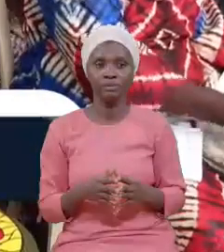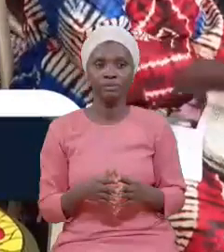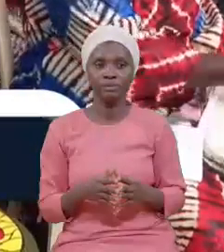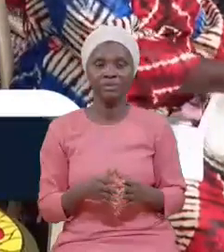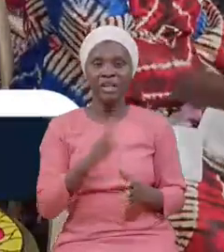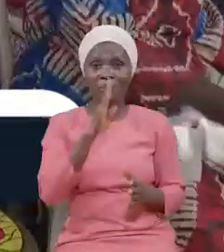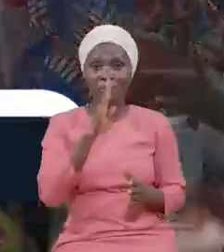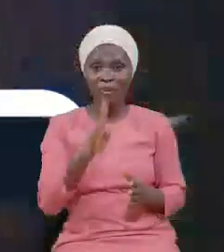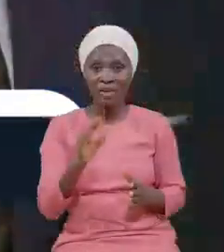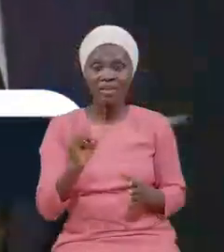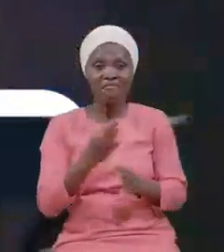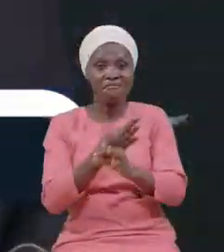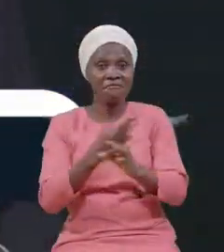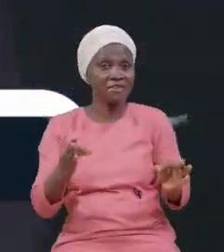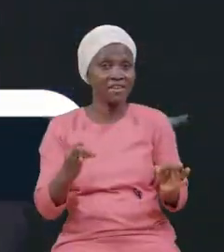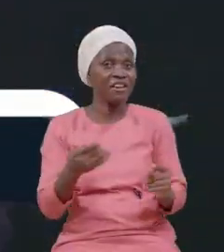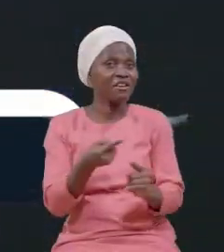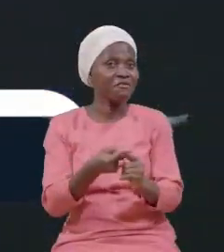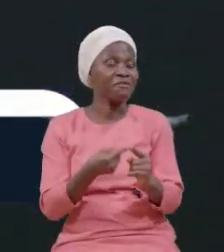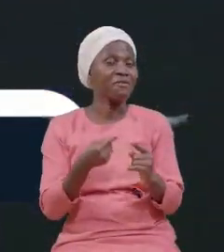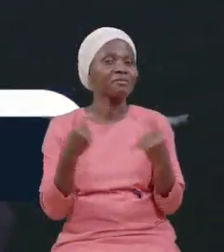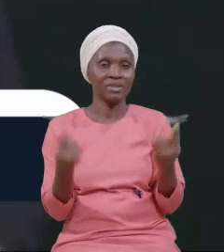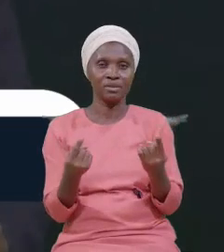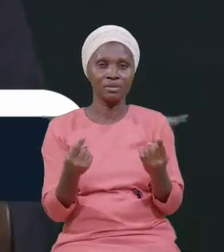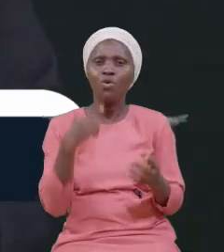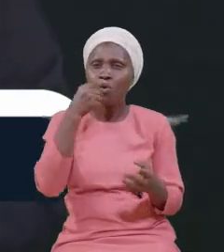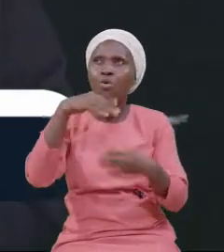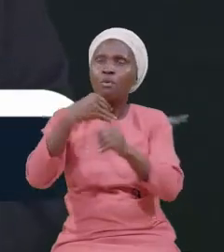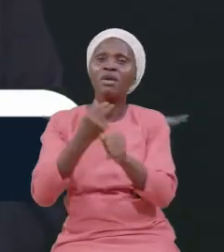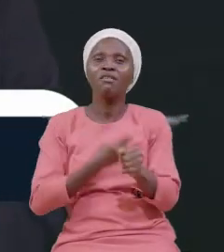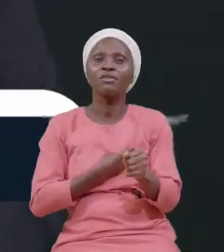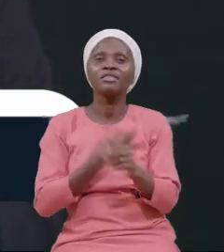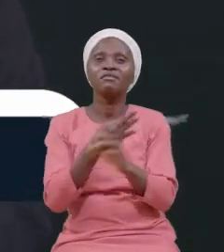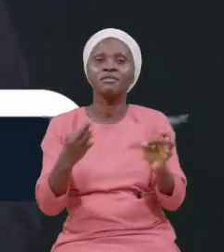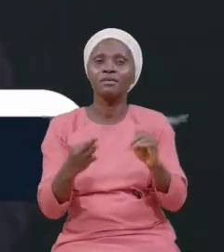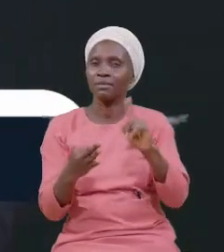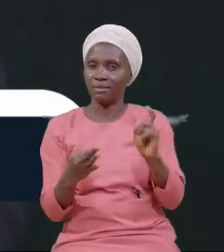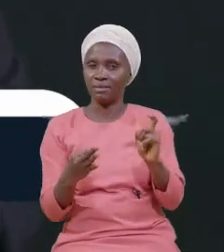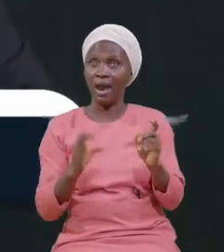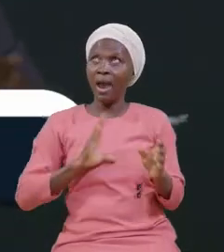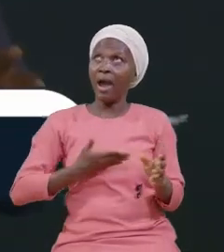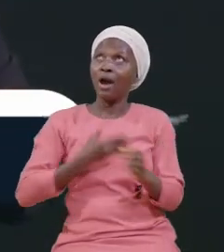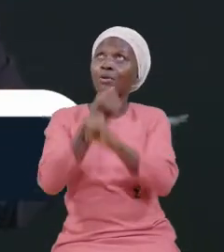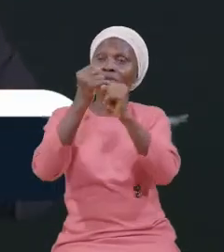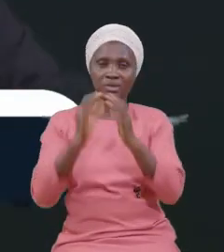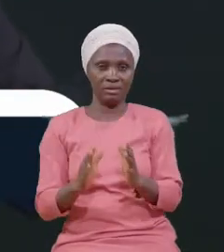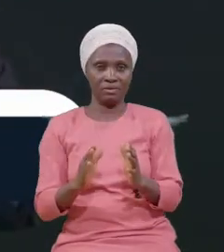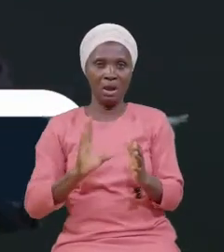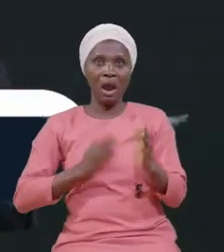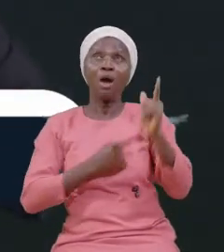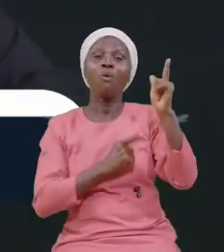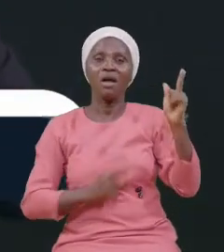from sin, who makes us free? A Savior, a Lord, who is the